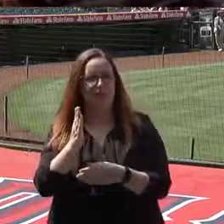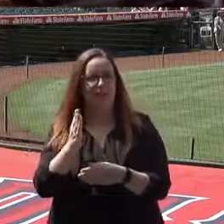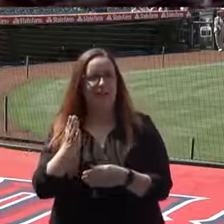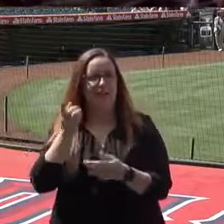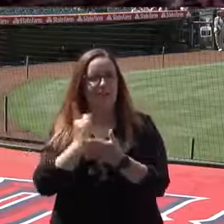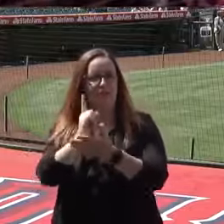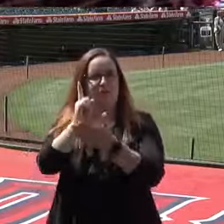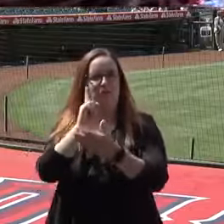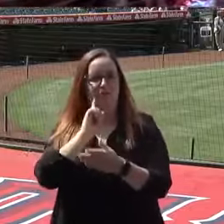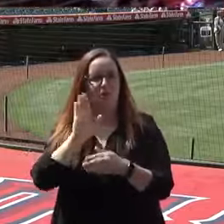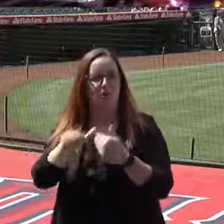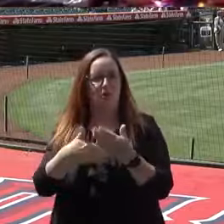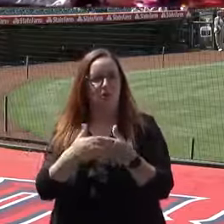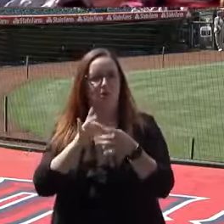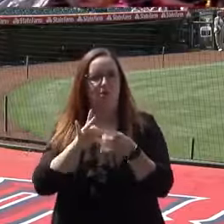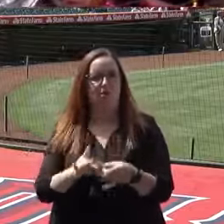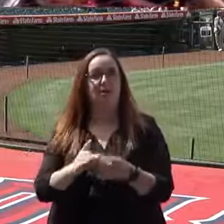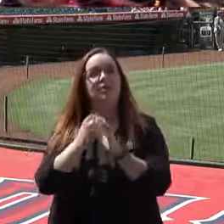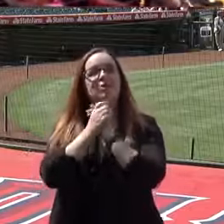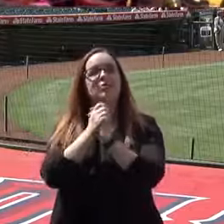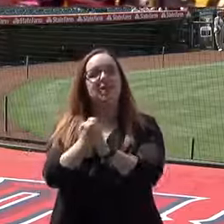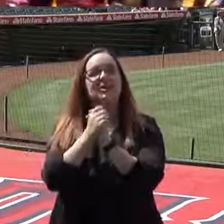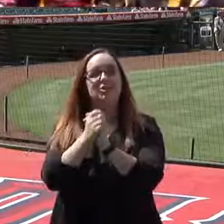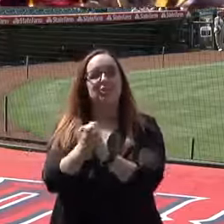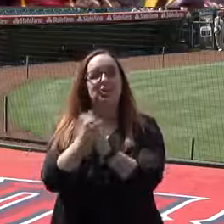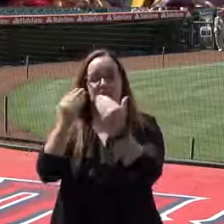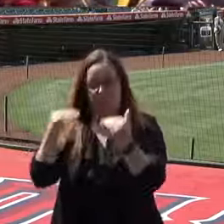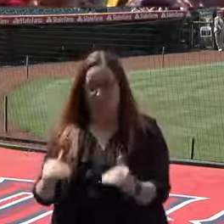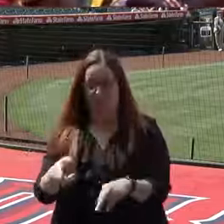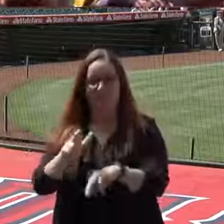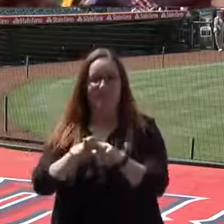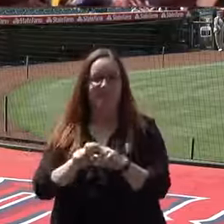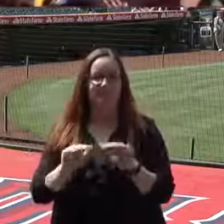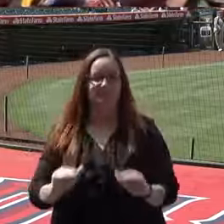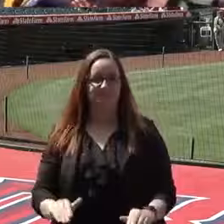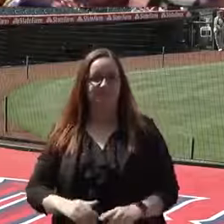thereto. Congratulations. You may be seated.